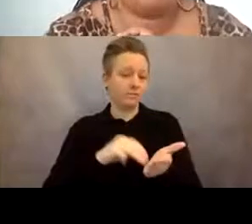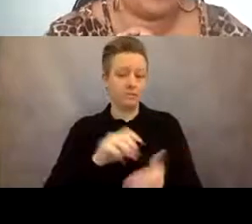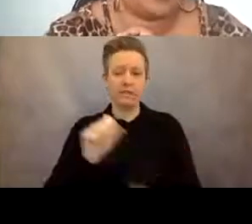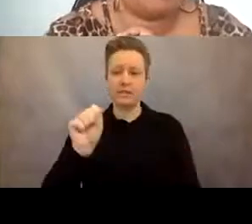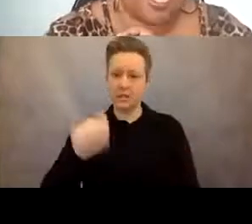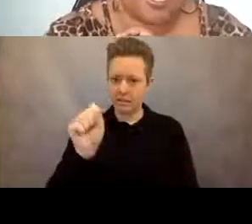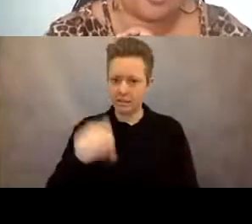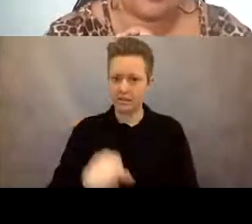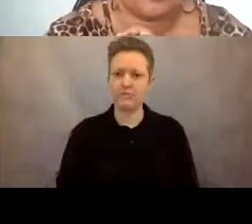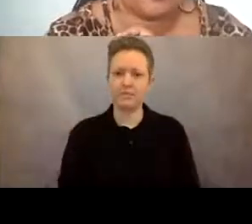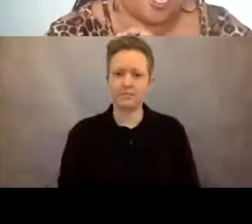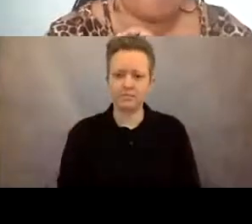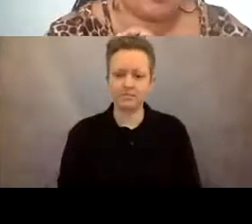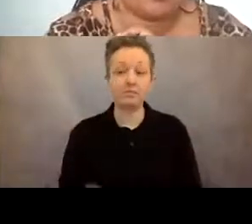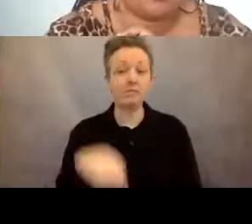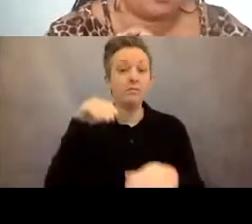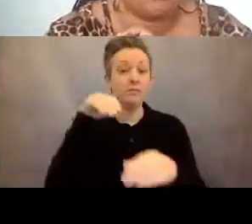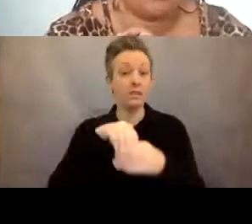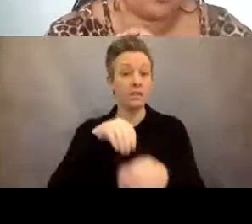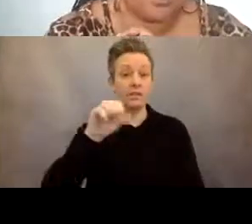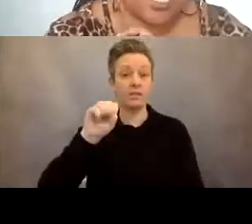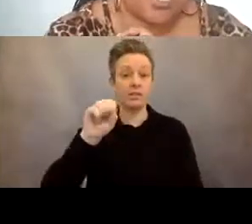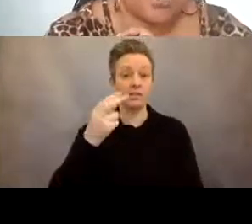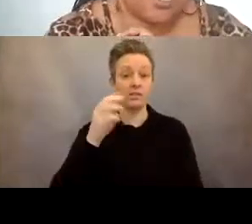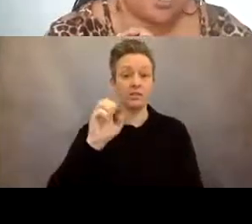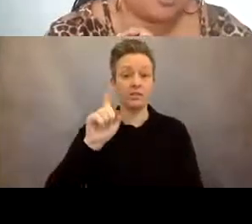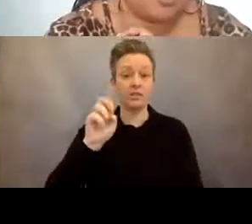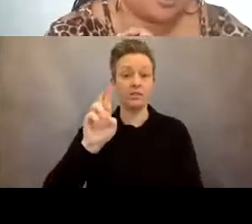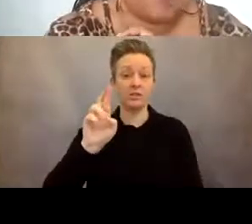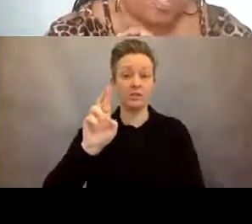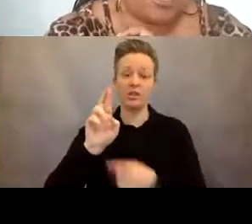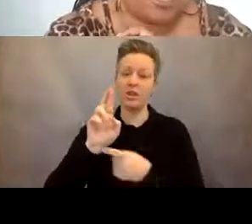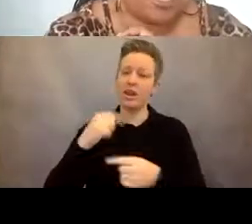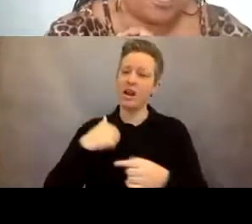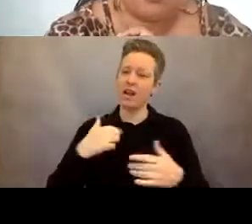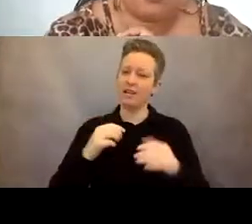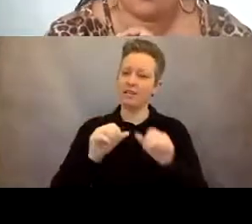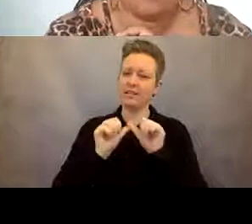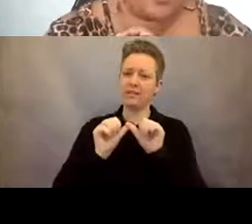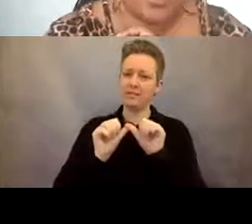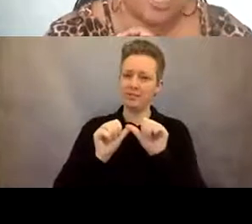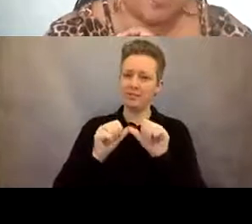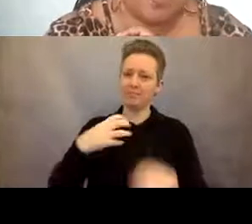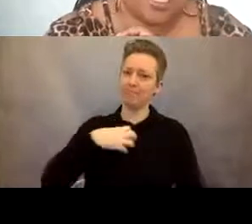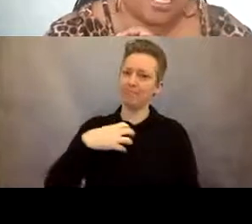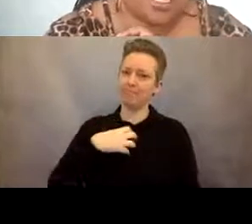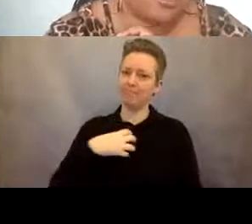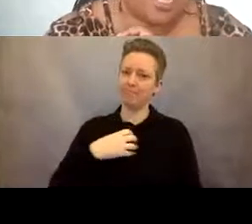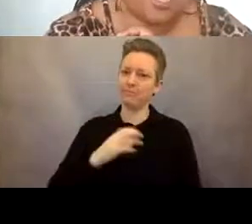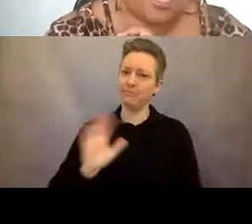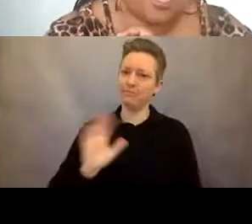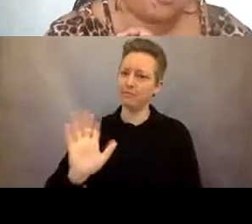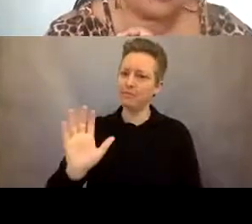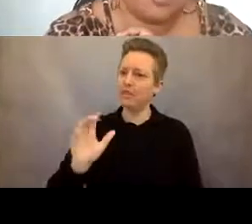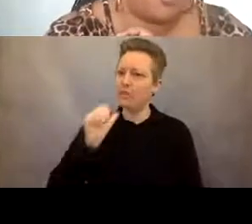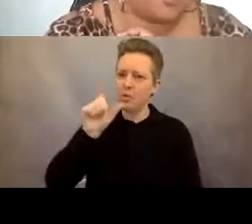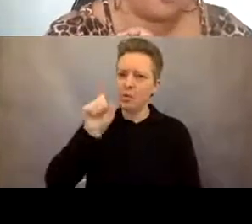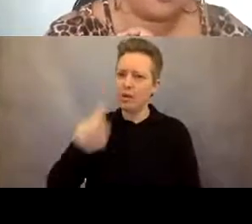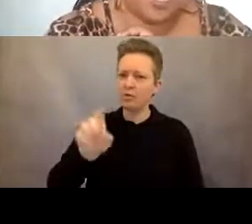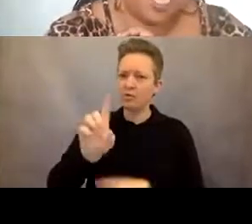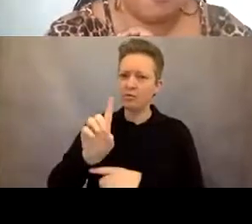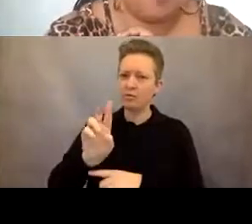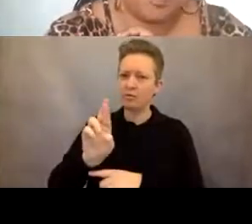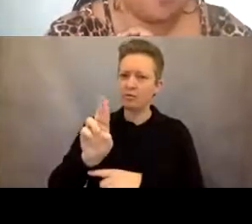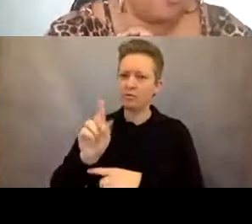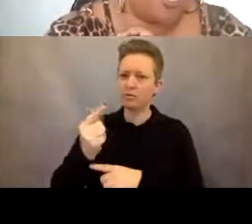complained and pushed back against having to do drug tests in our domestic violence shelter. We are not the police. Like that